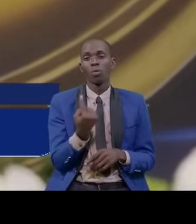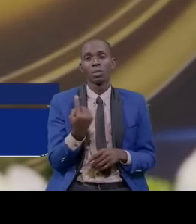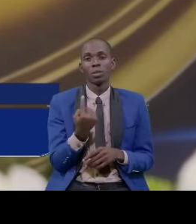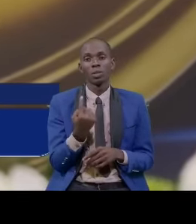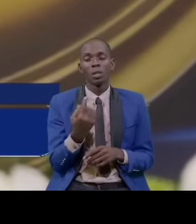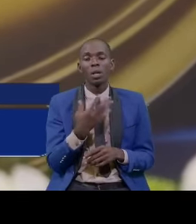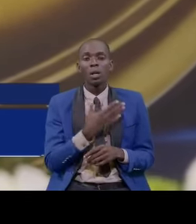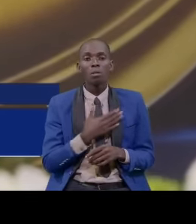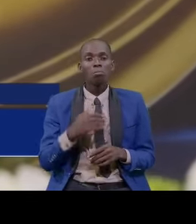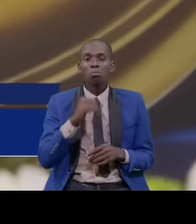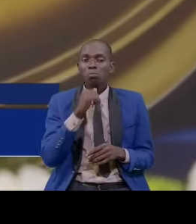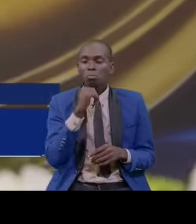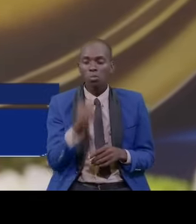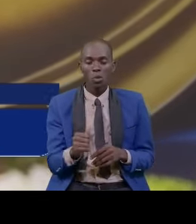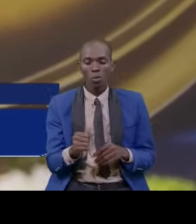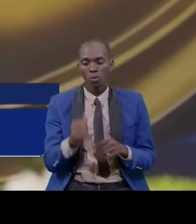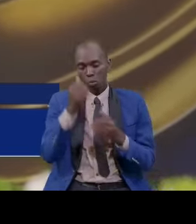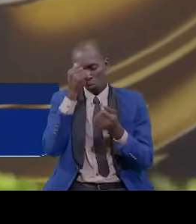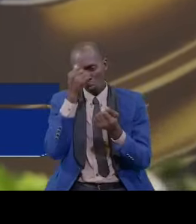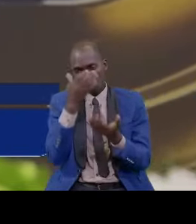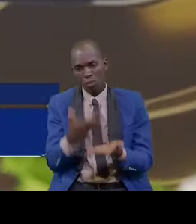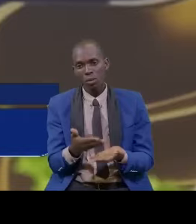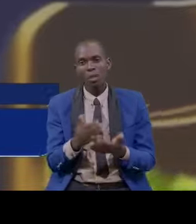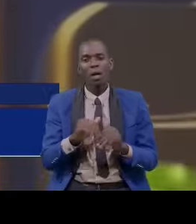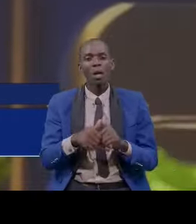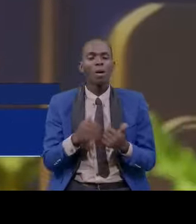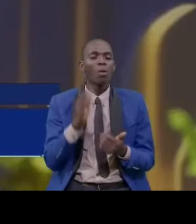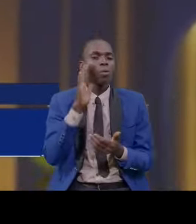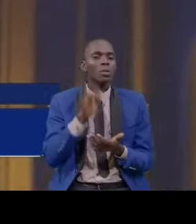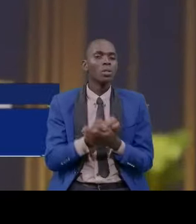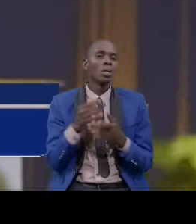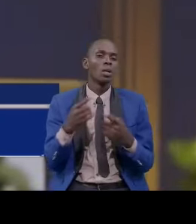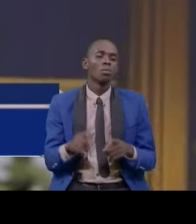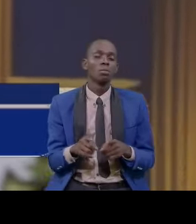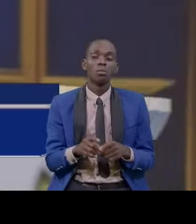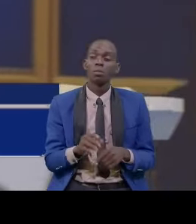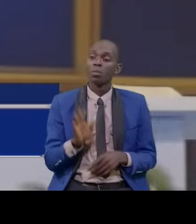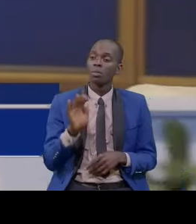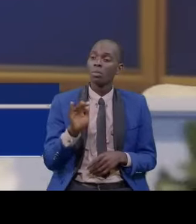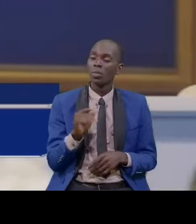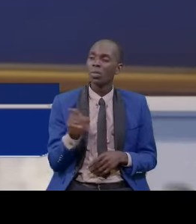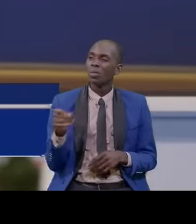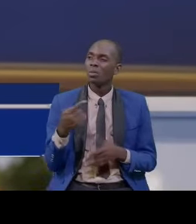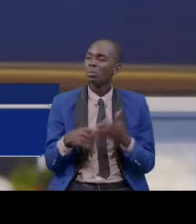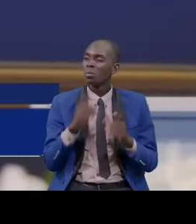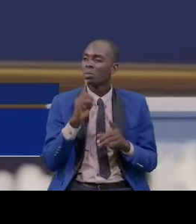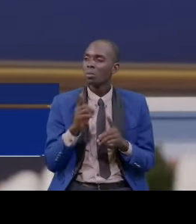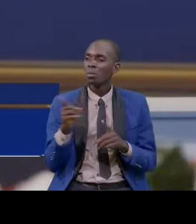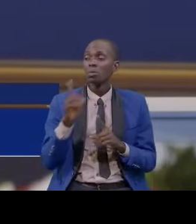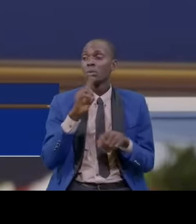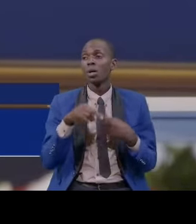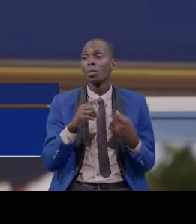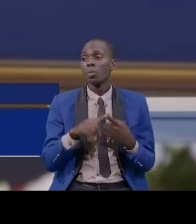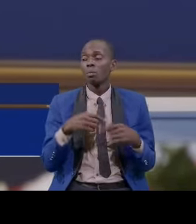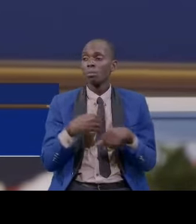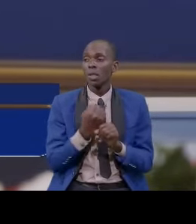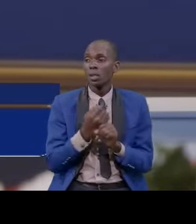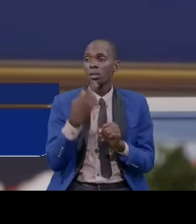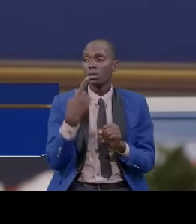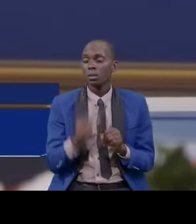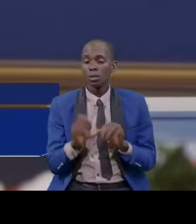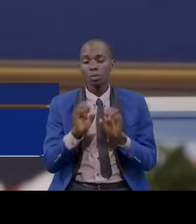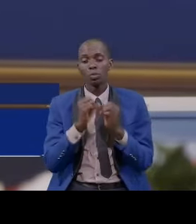a doer, how does that happen? Oh, they are talking about making society better. What I want